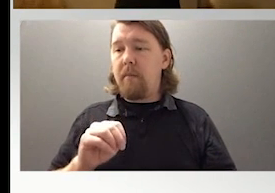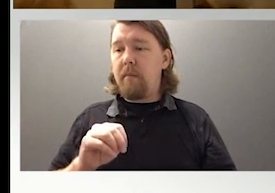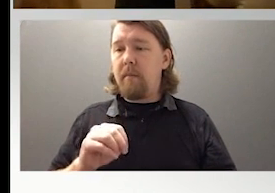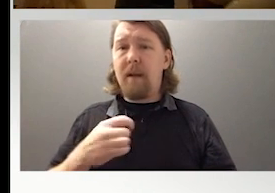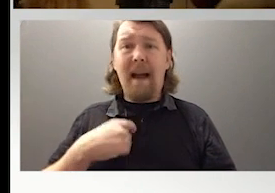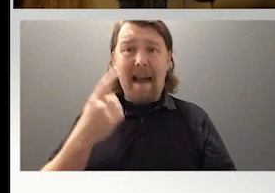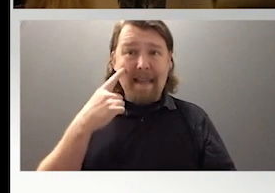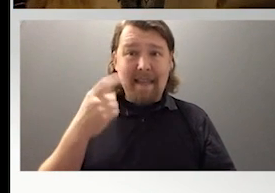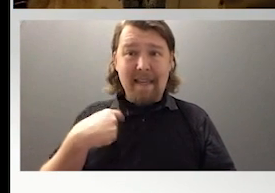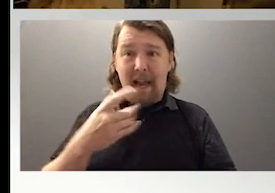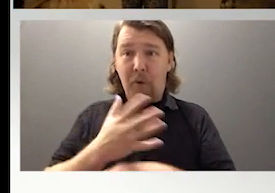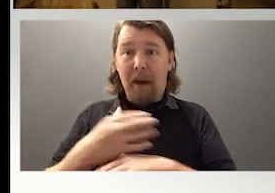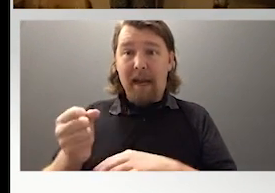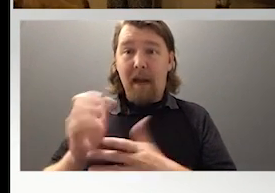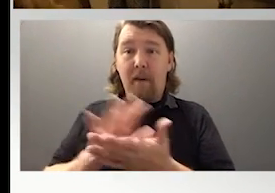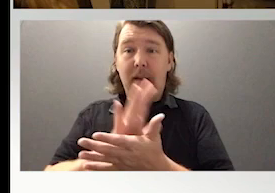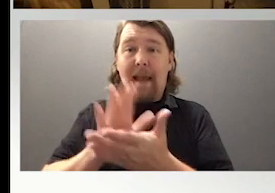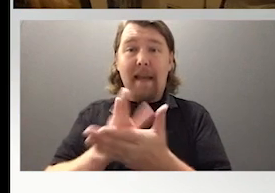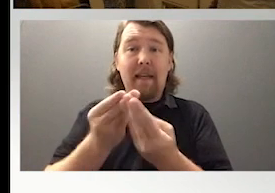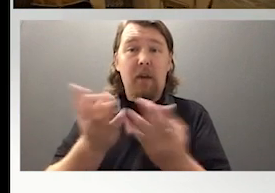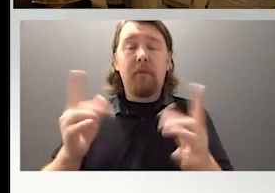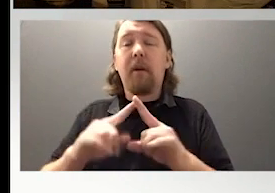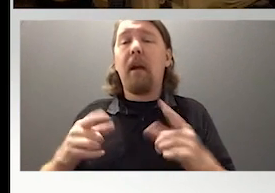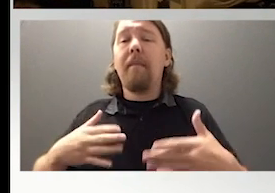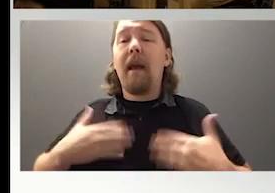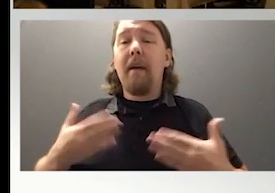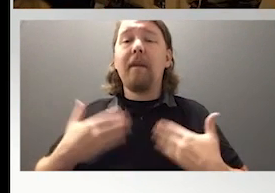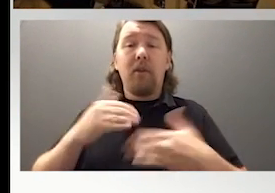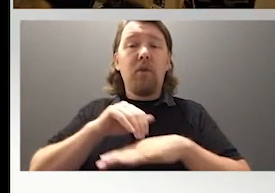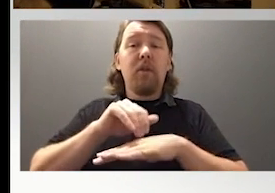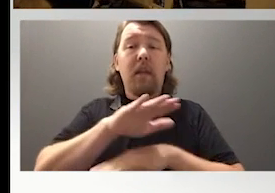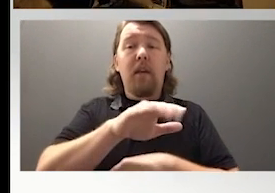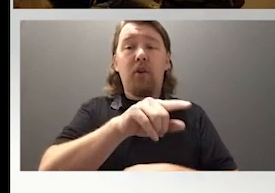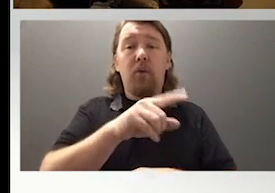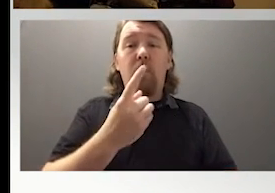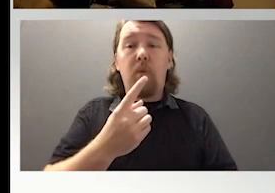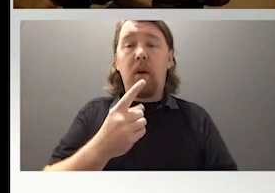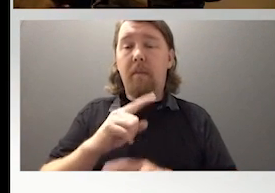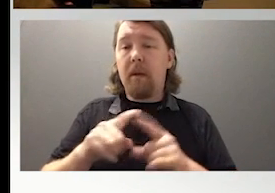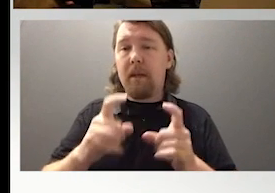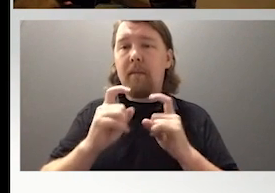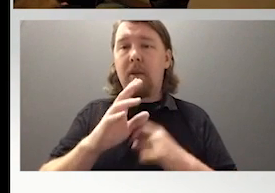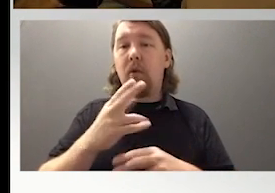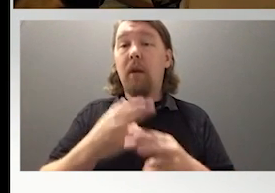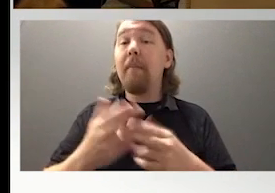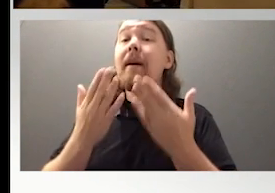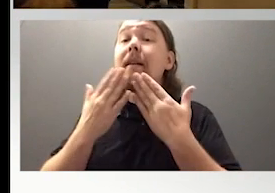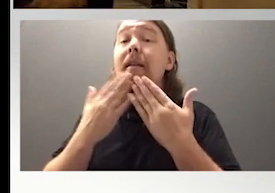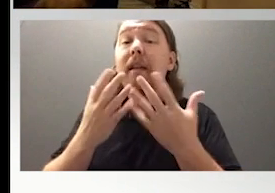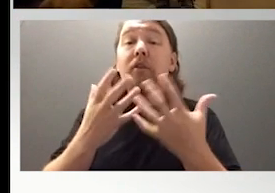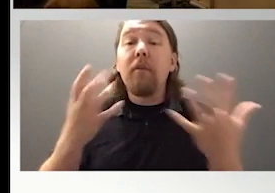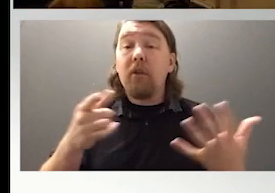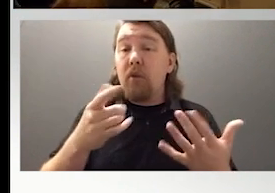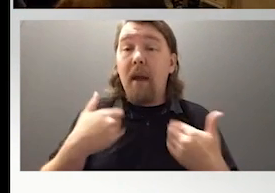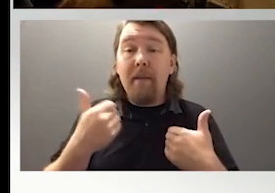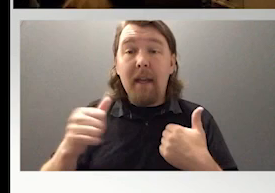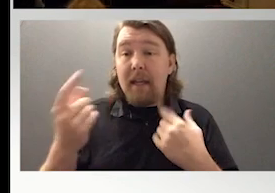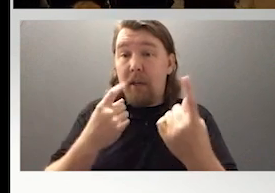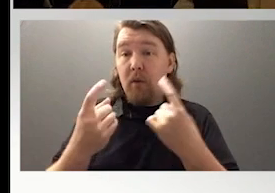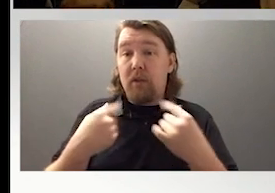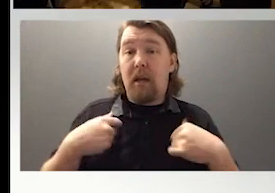I think I ran out of handouts, so I'll be happy to send you one but if you give me your name. Thank you so much. If you have any questions,